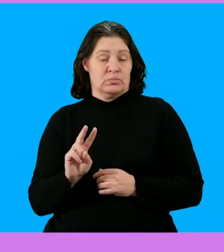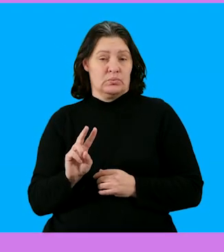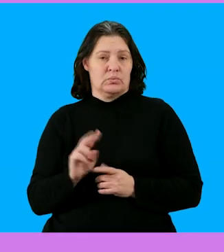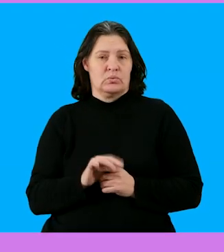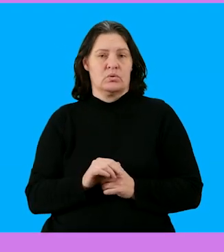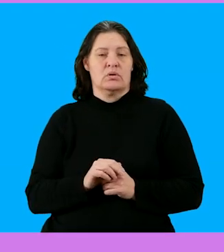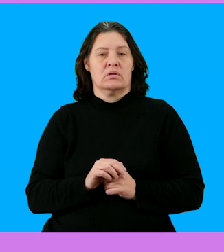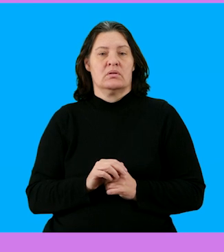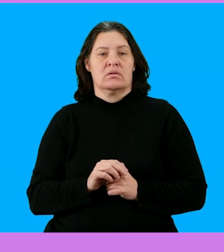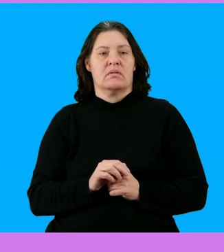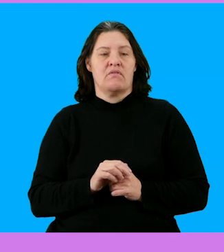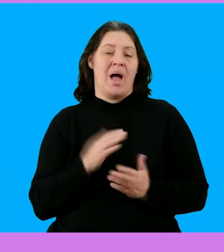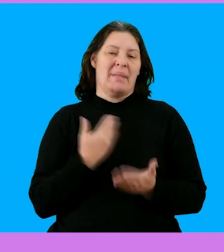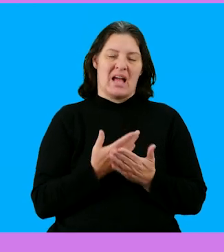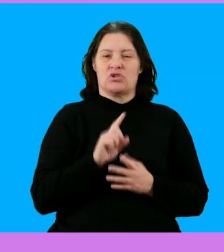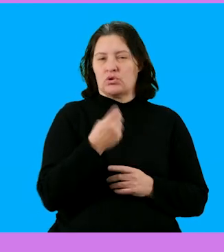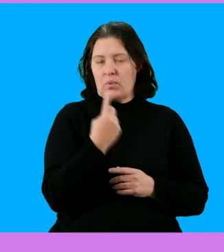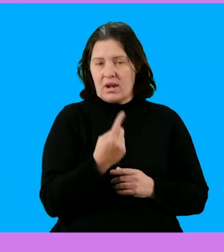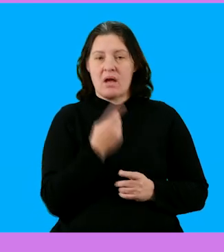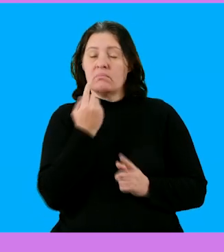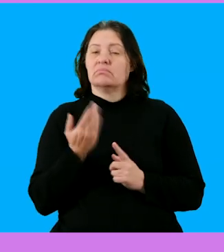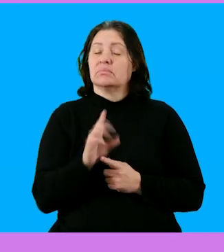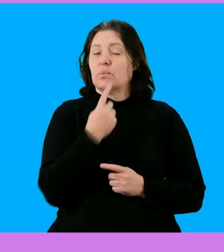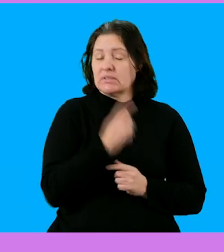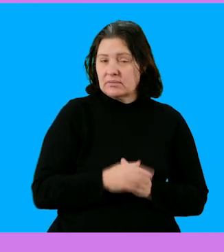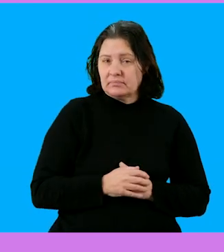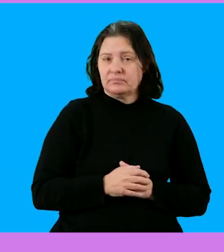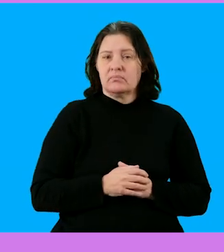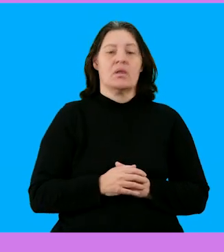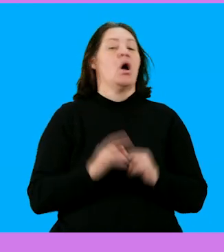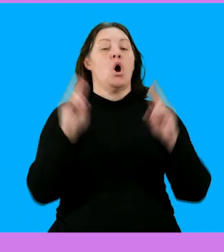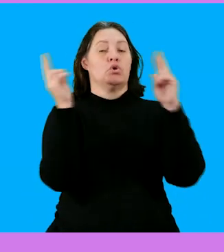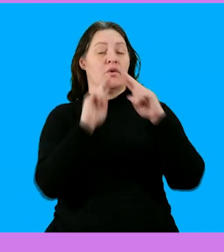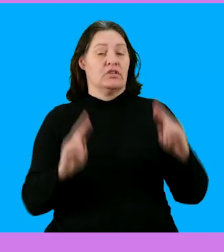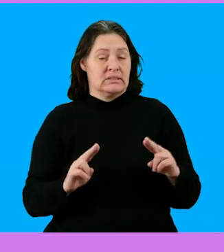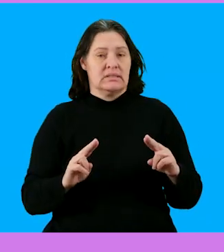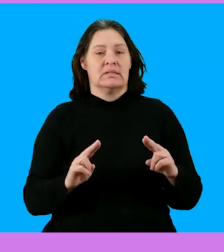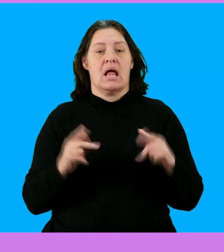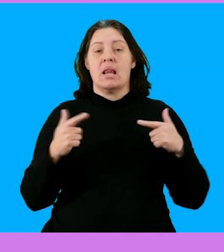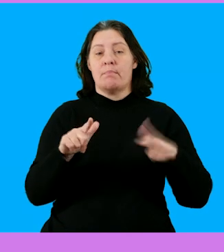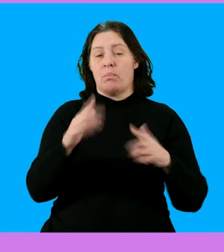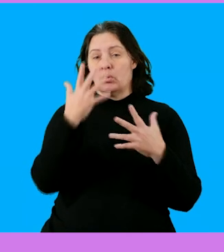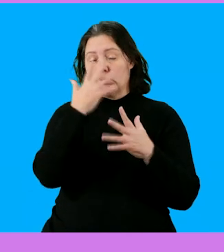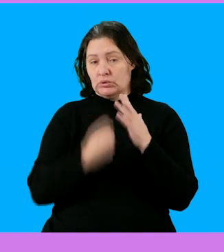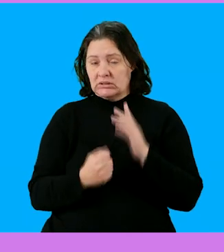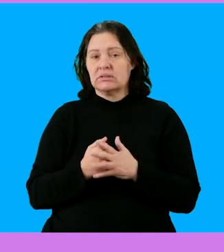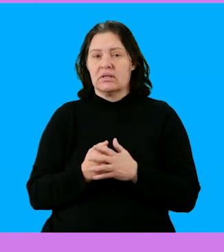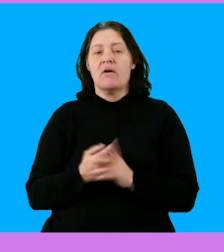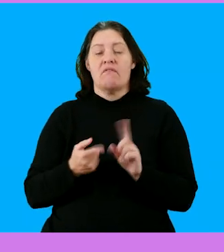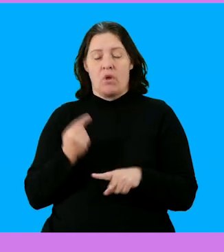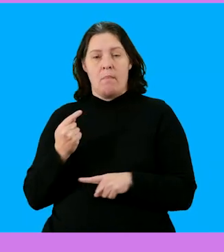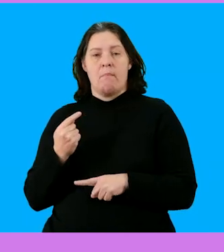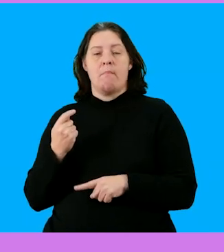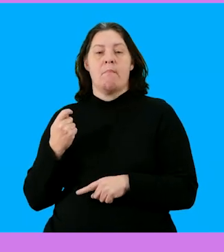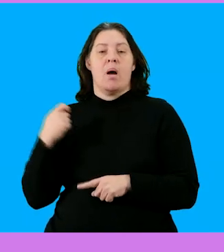actually question one for our application, indicates the following. It says the University of Limpopo students are undertaking a trip from